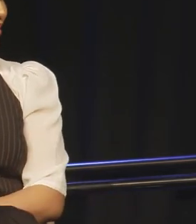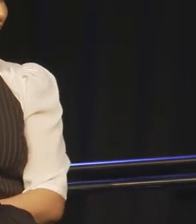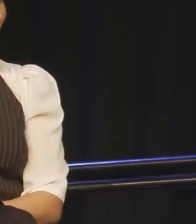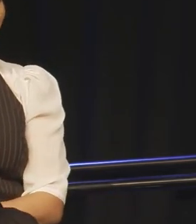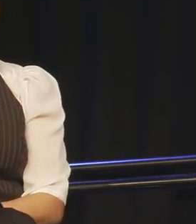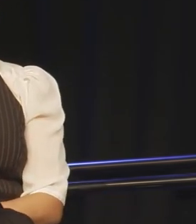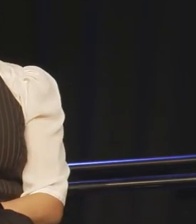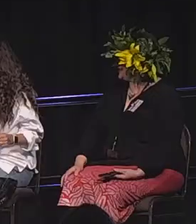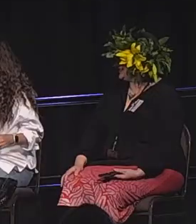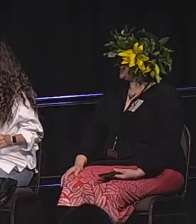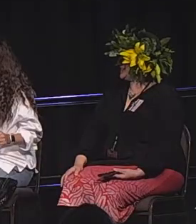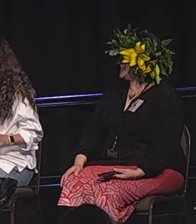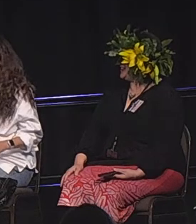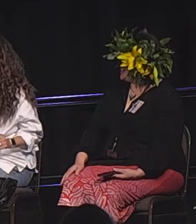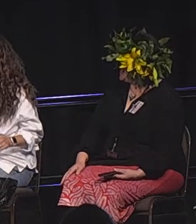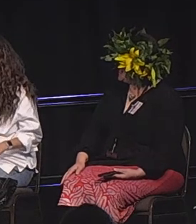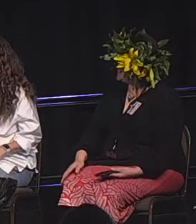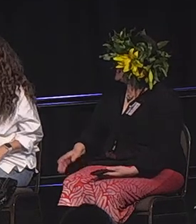that's weird